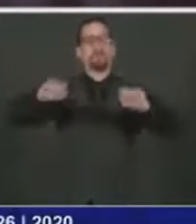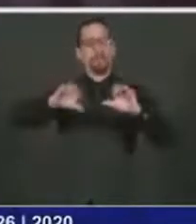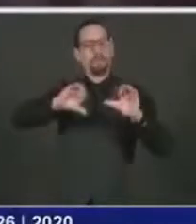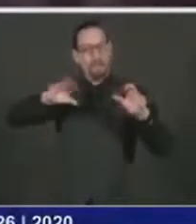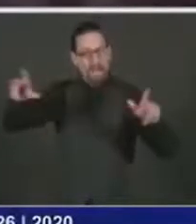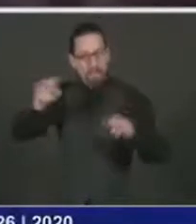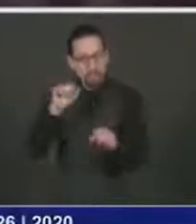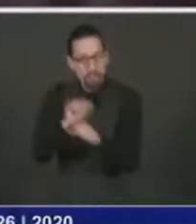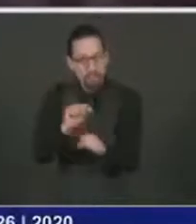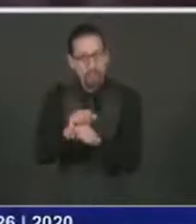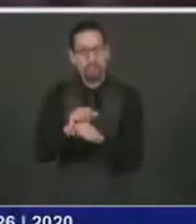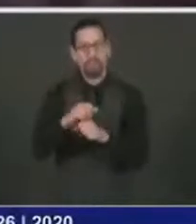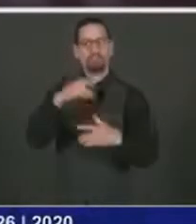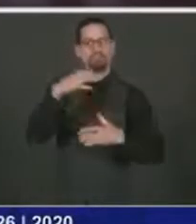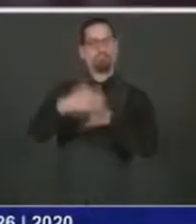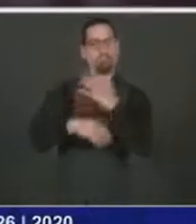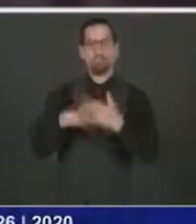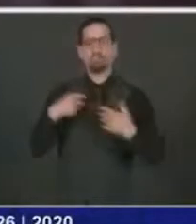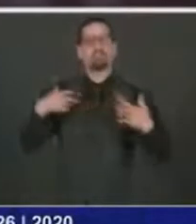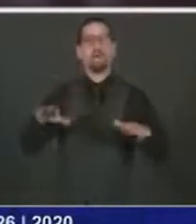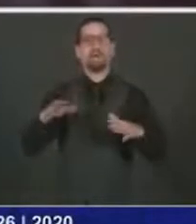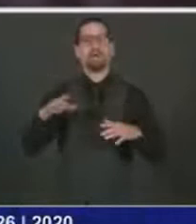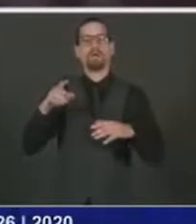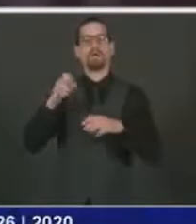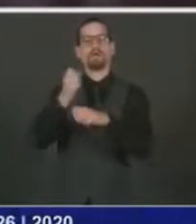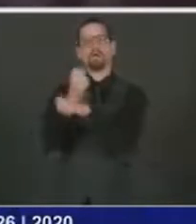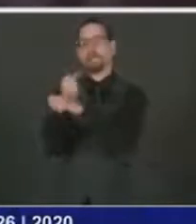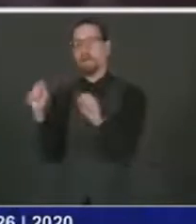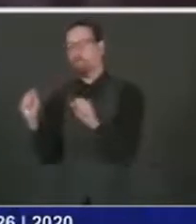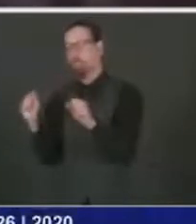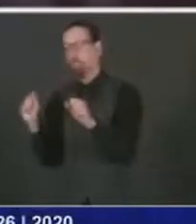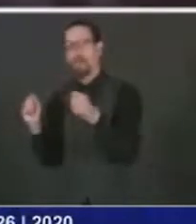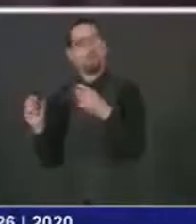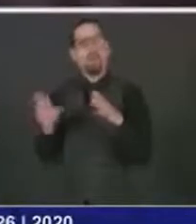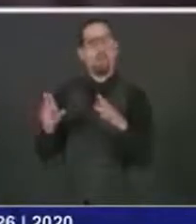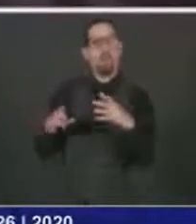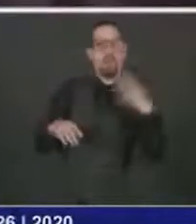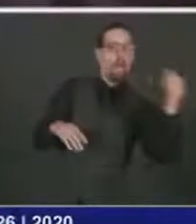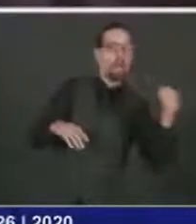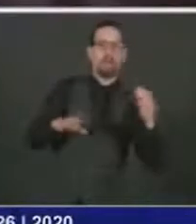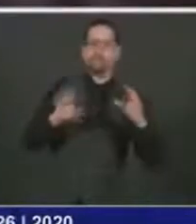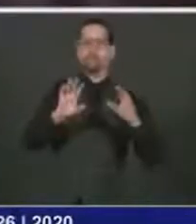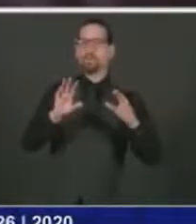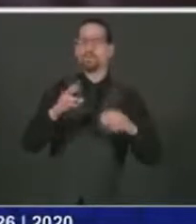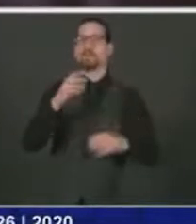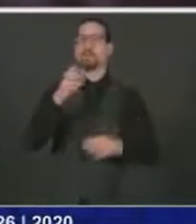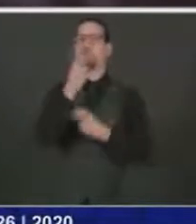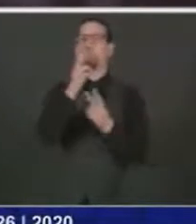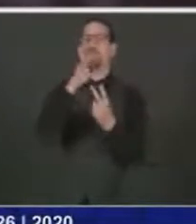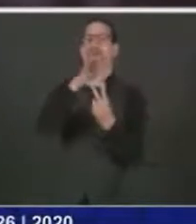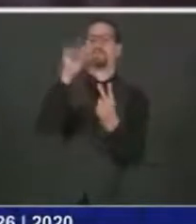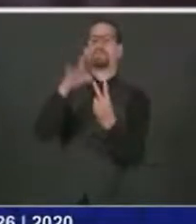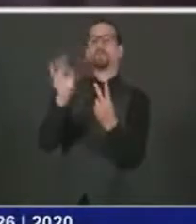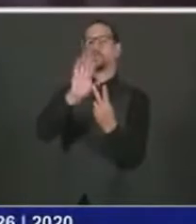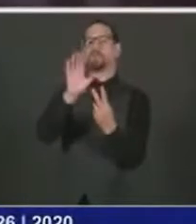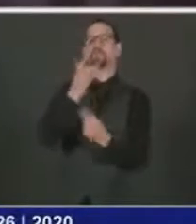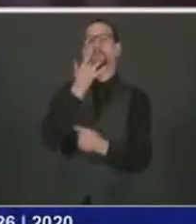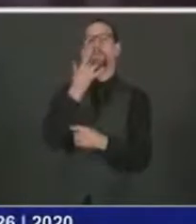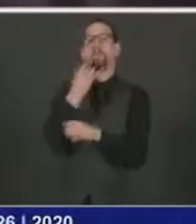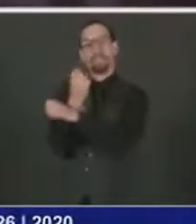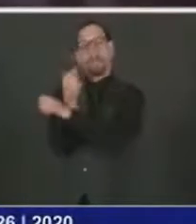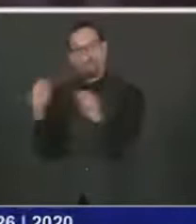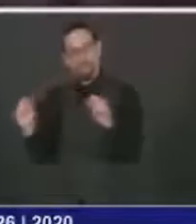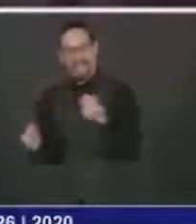other. I'm not telling you to be reckless. In fact, I'm telling you not to be reckless. I'm telling you to